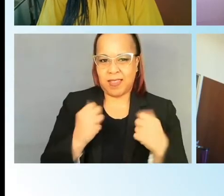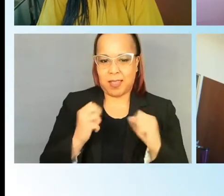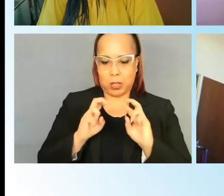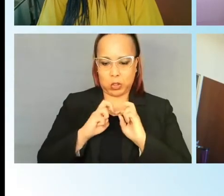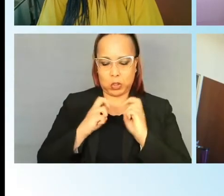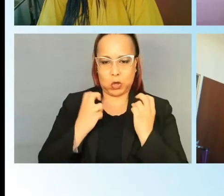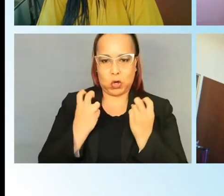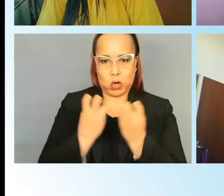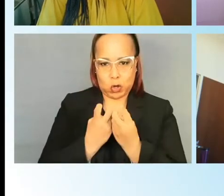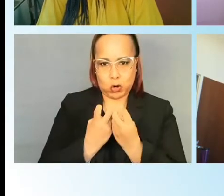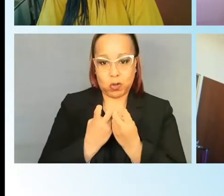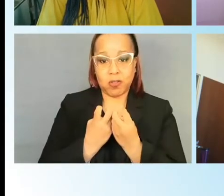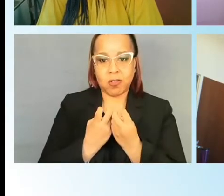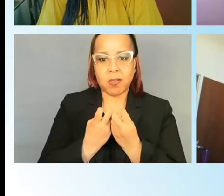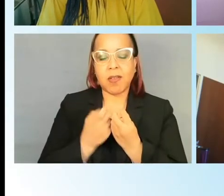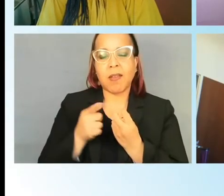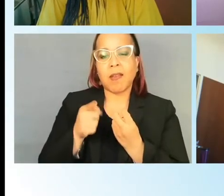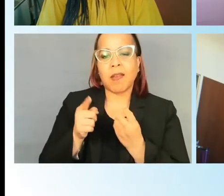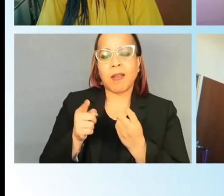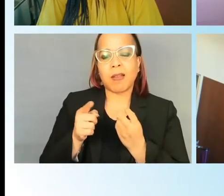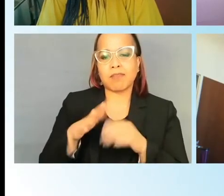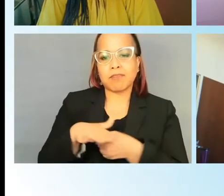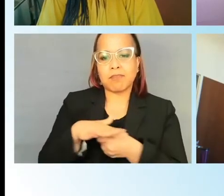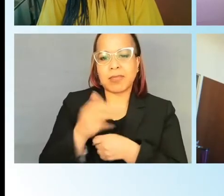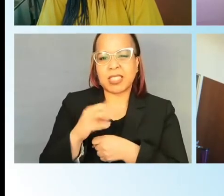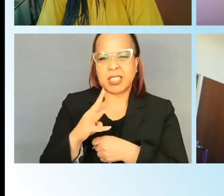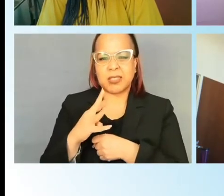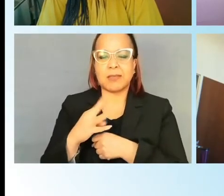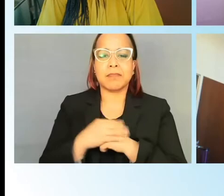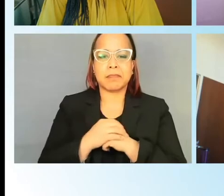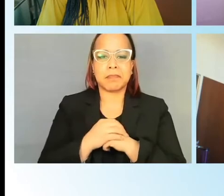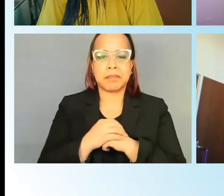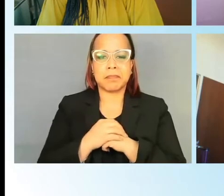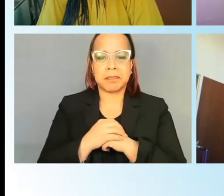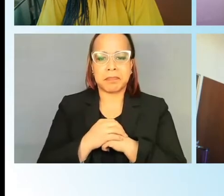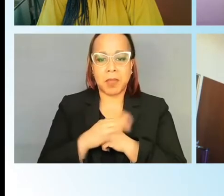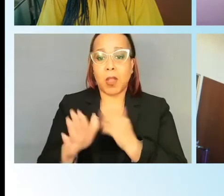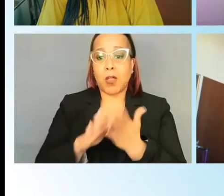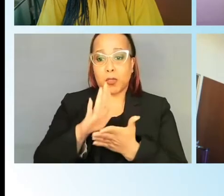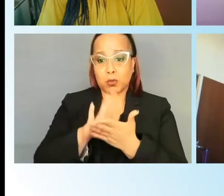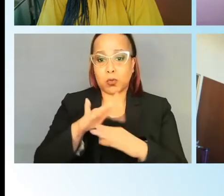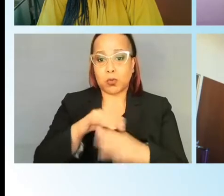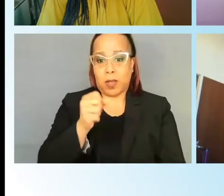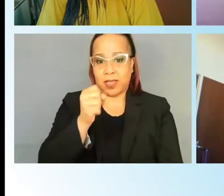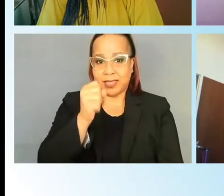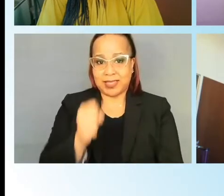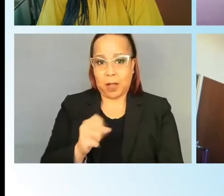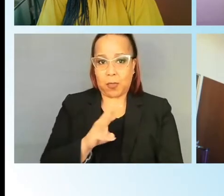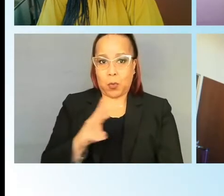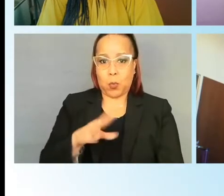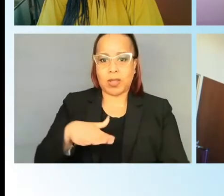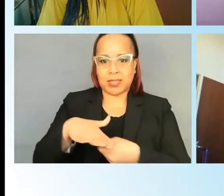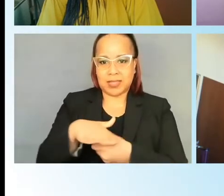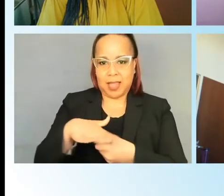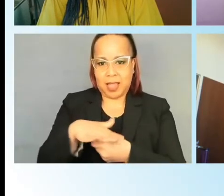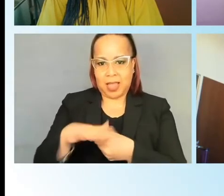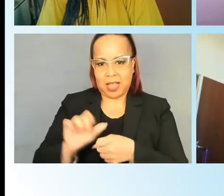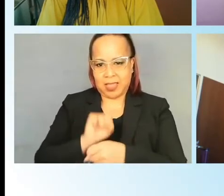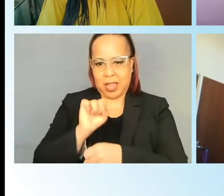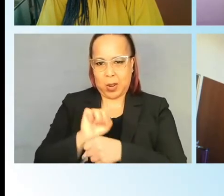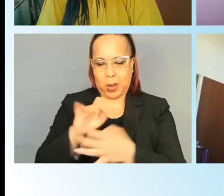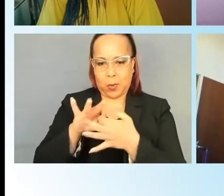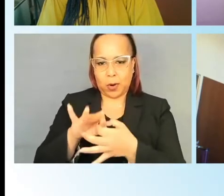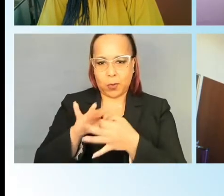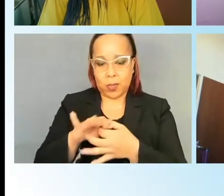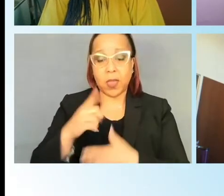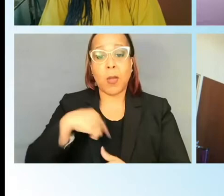in Network 16, which with the schools on the southwest side of the city that I work with, we